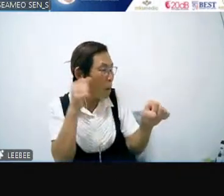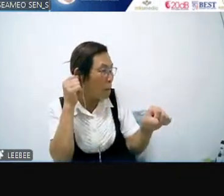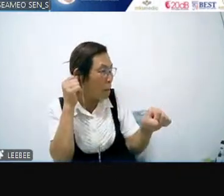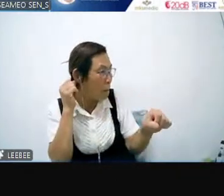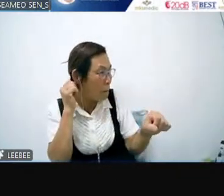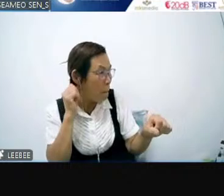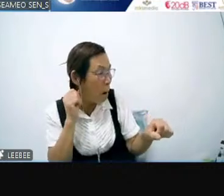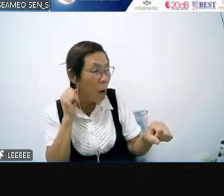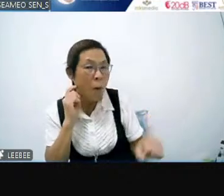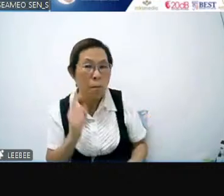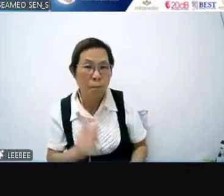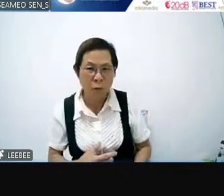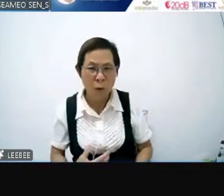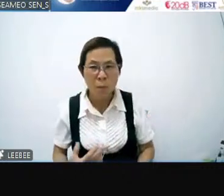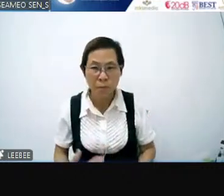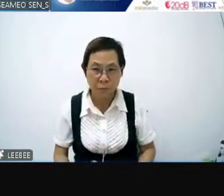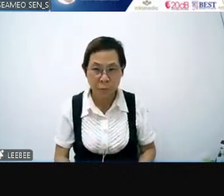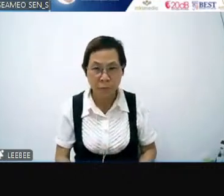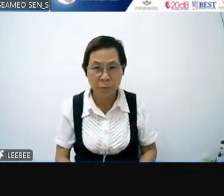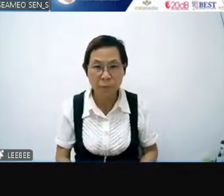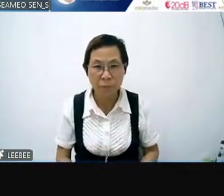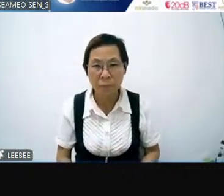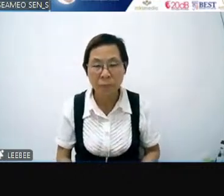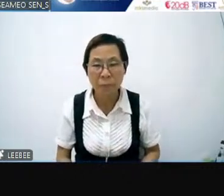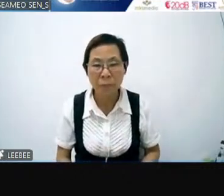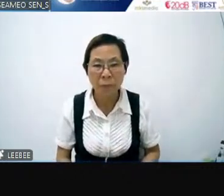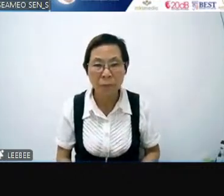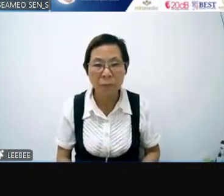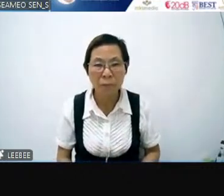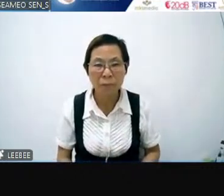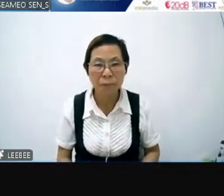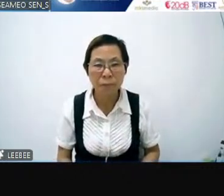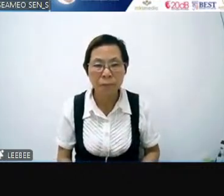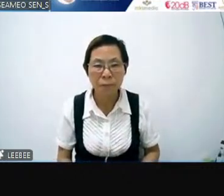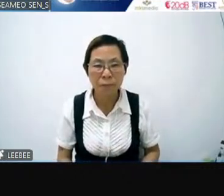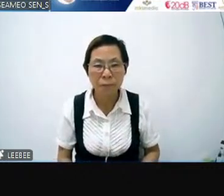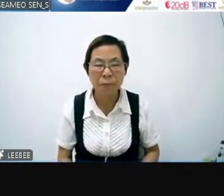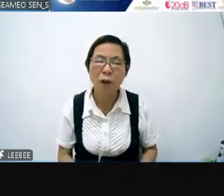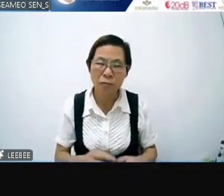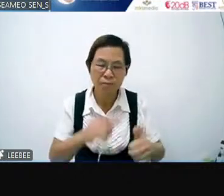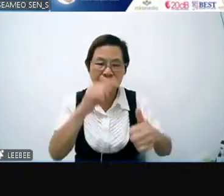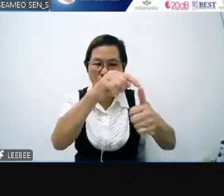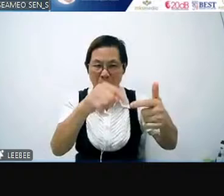any degree of hearing loss. Okay, let's go one by one.